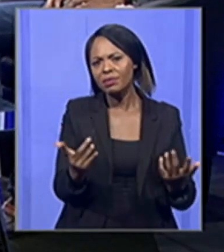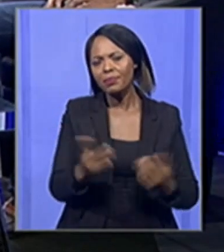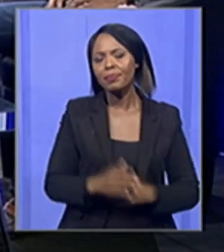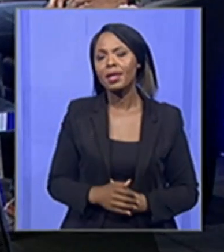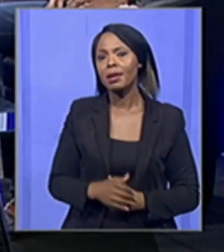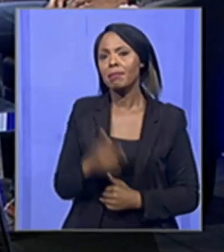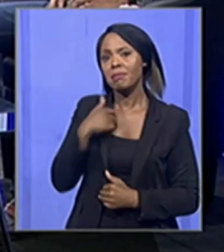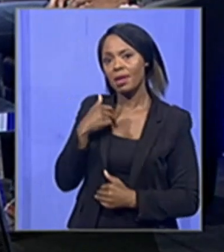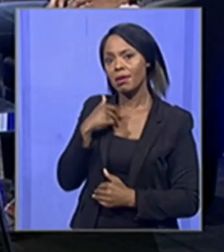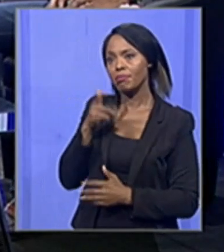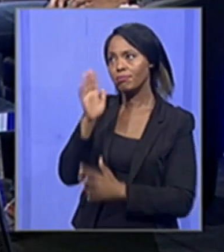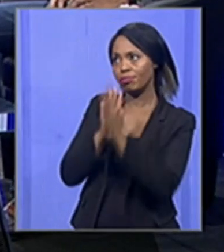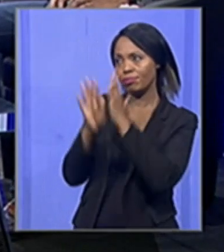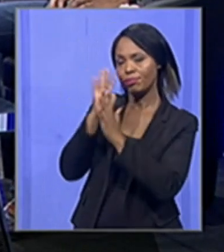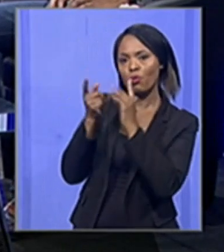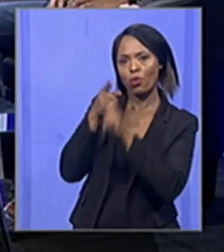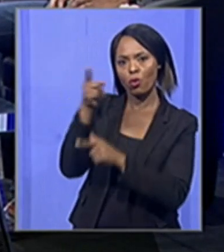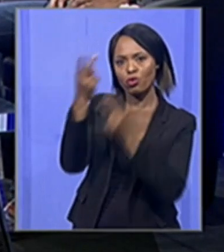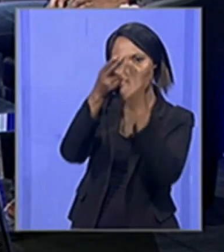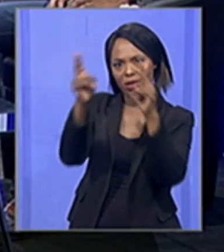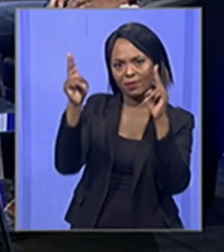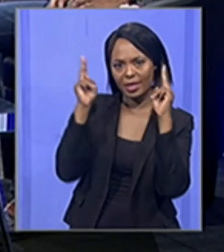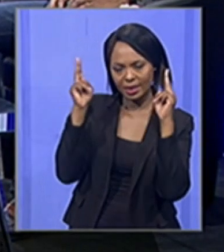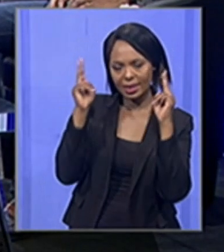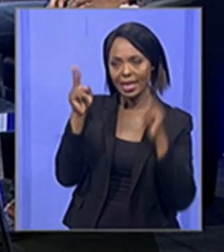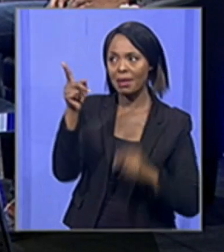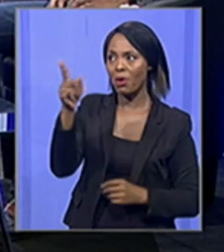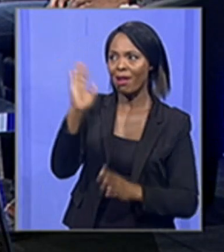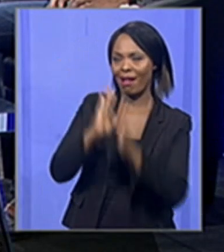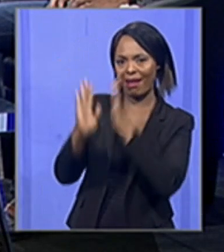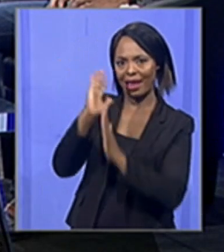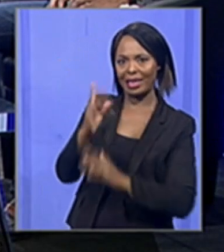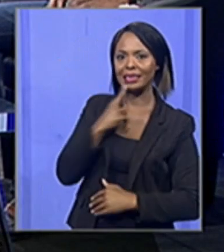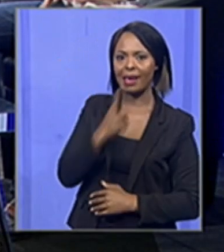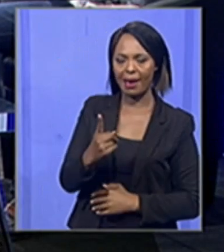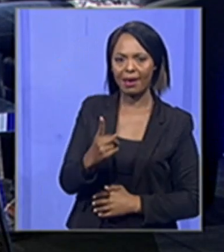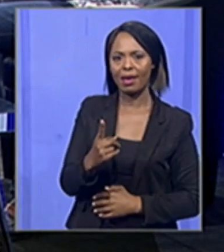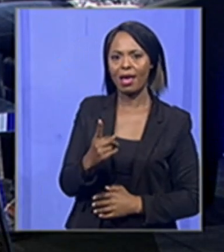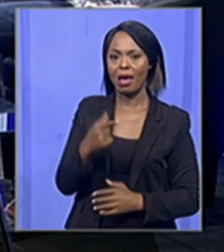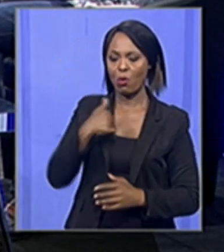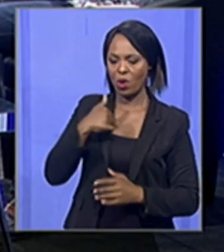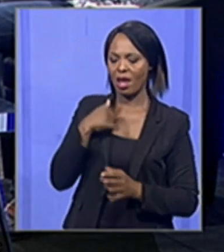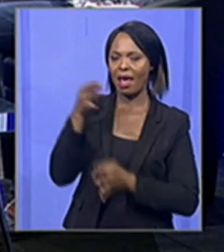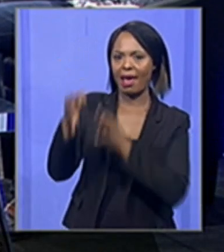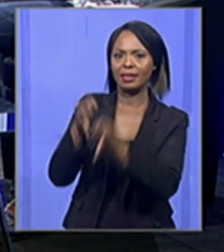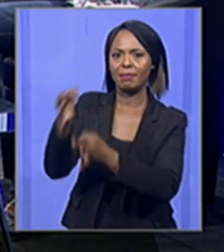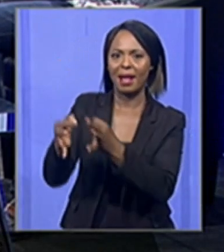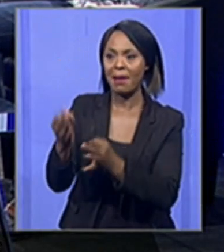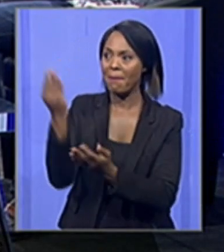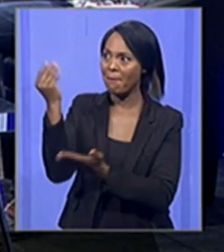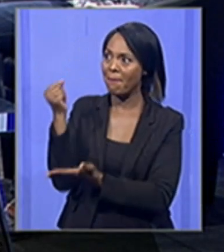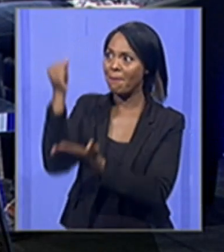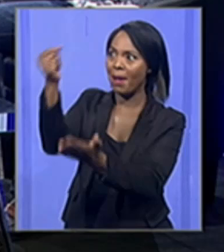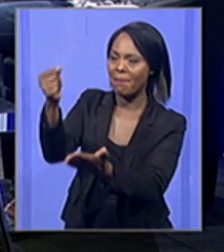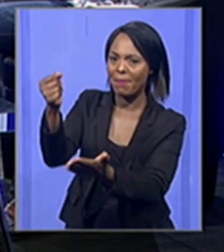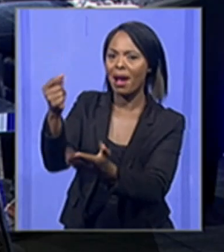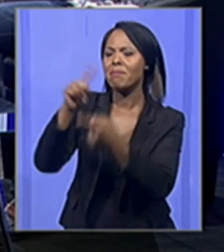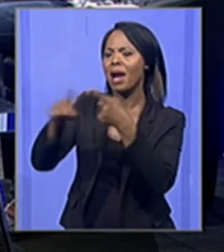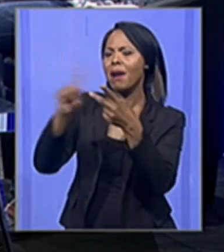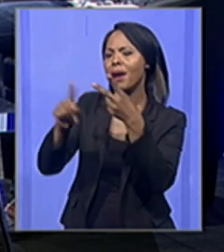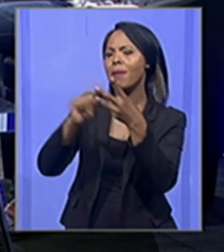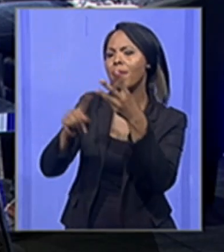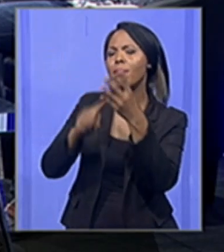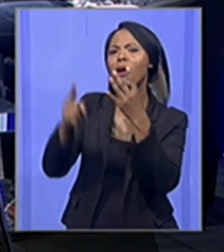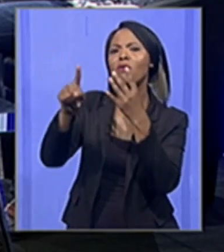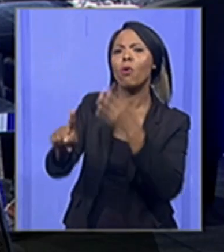humaneng mo di investing tša rena ba bega gore ga ra ba tlhalosetša gabotse gore mašheleng a ka o dira eng pate ke ntho e